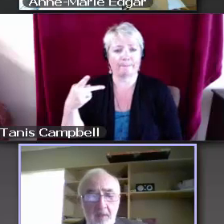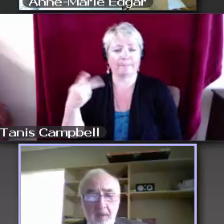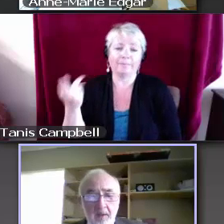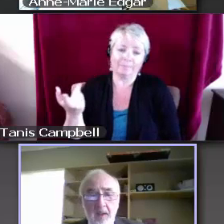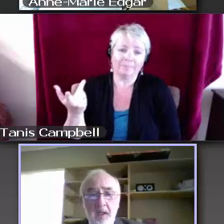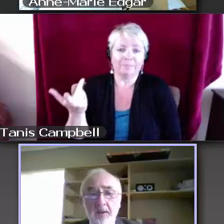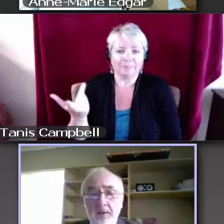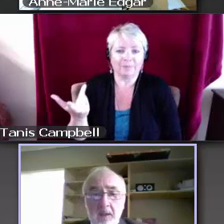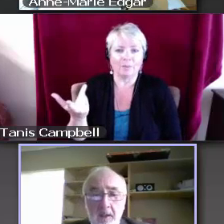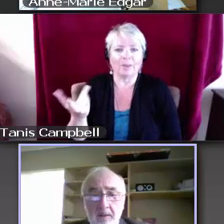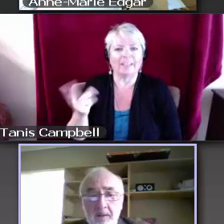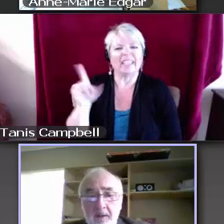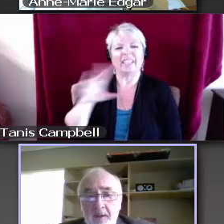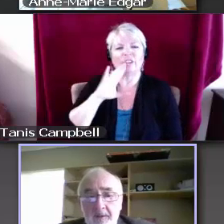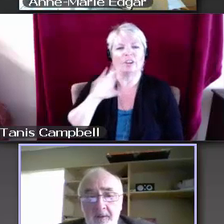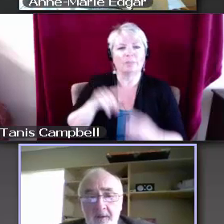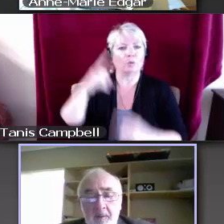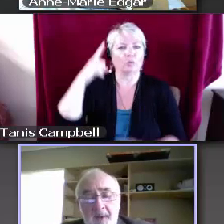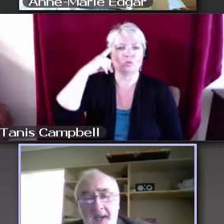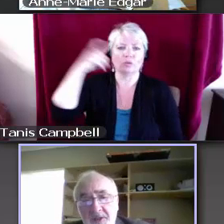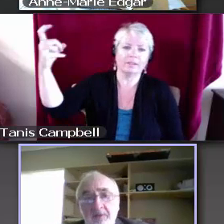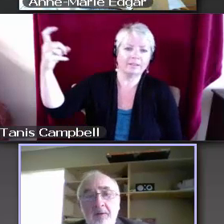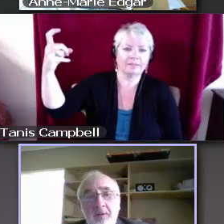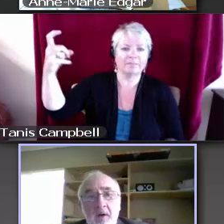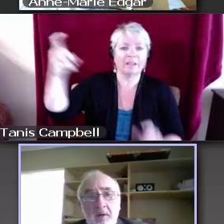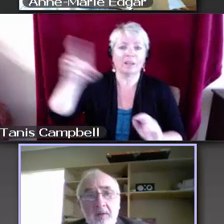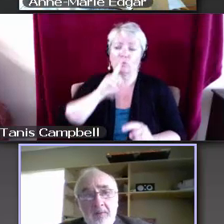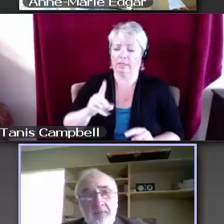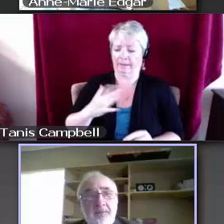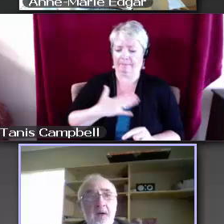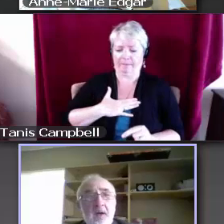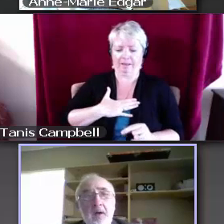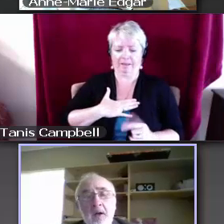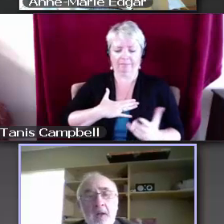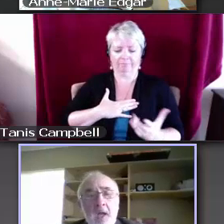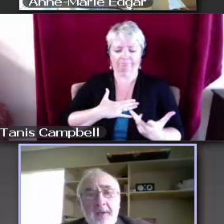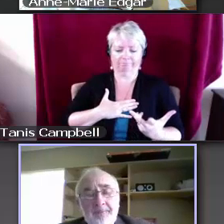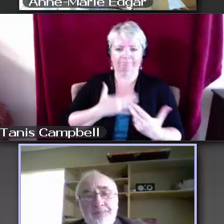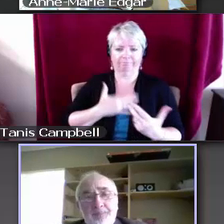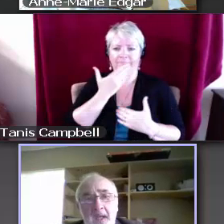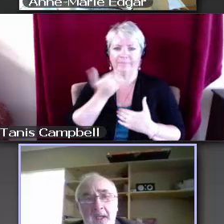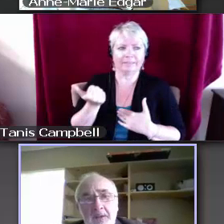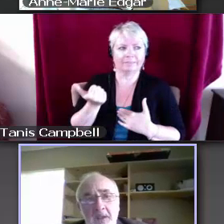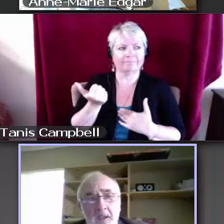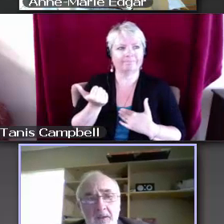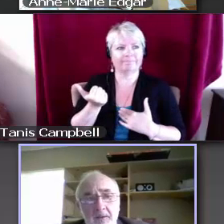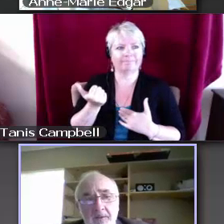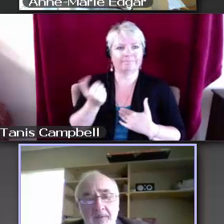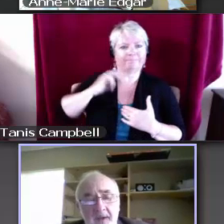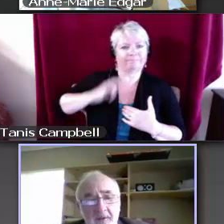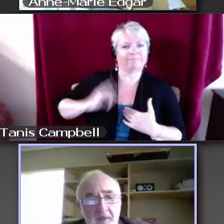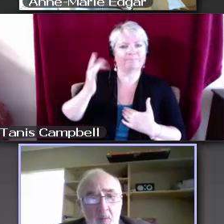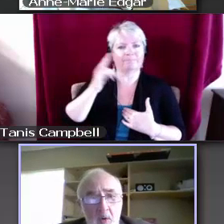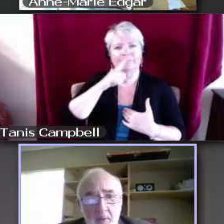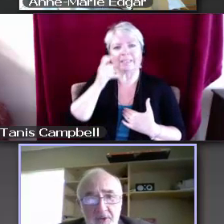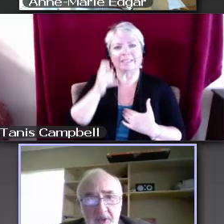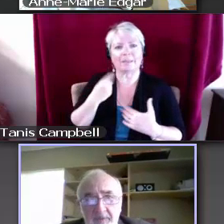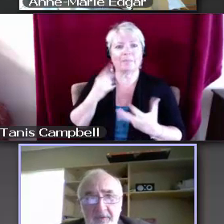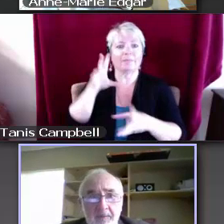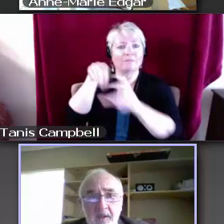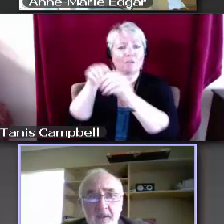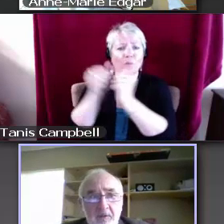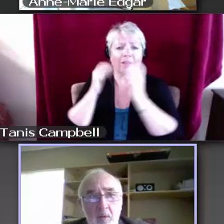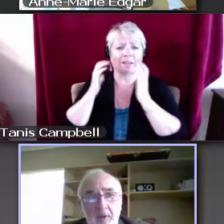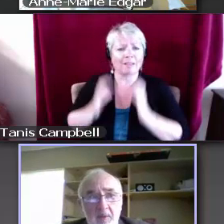in the dream and the passion of our clients, and the fact that they want to